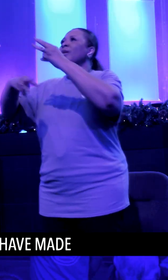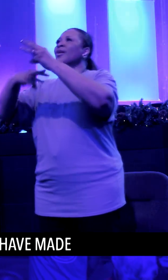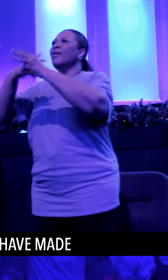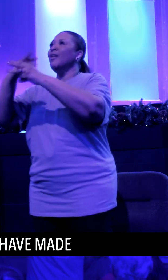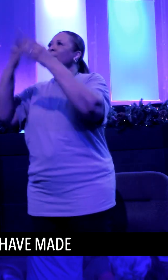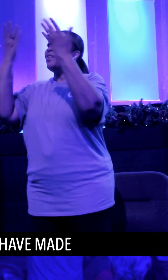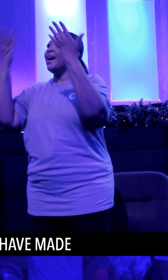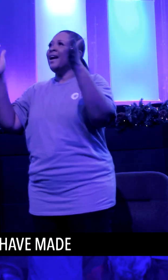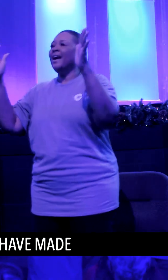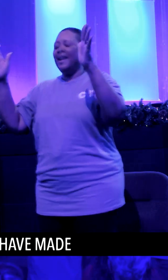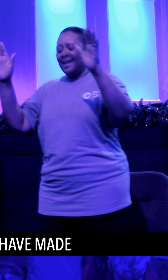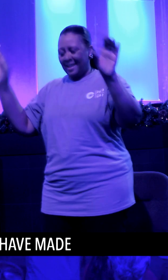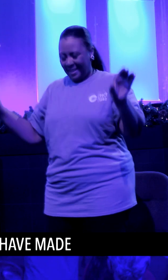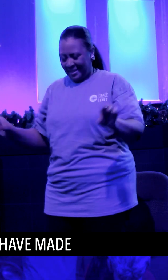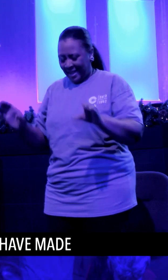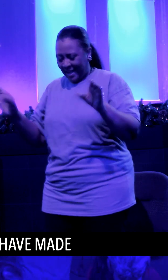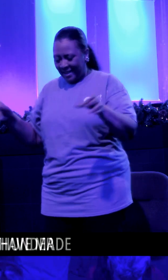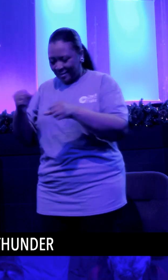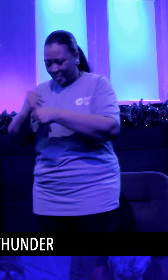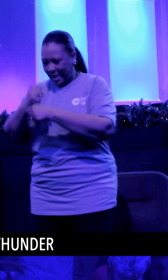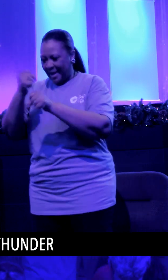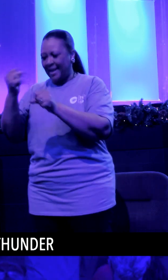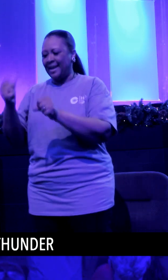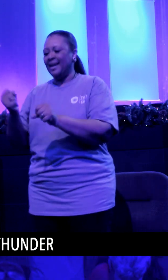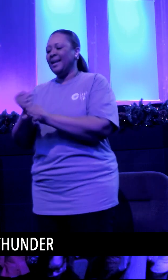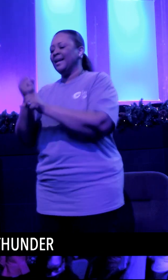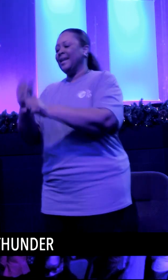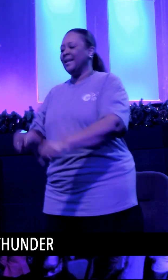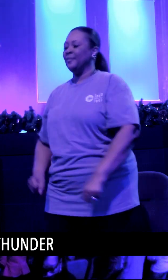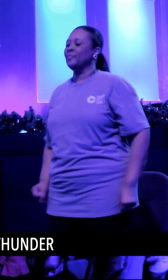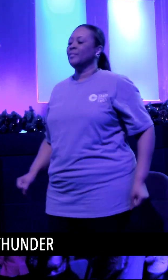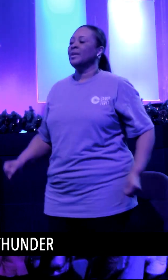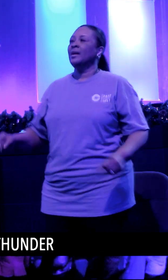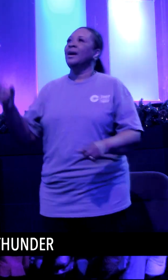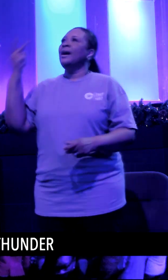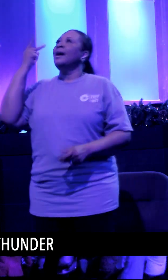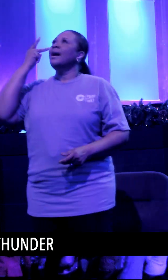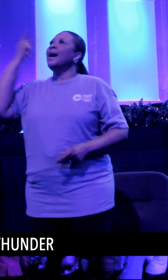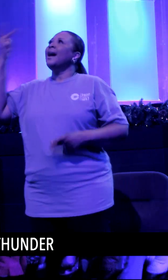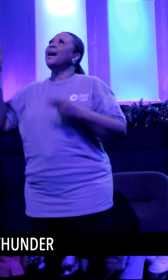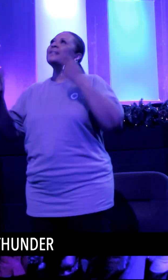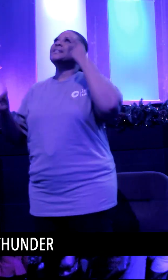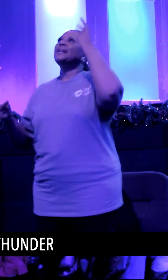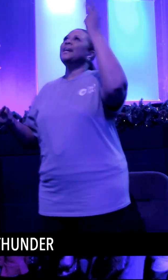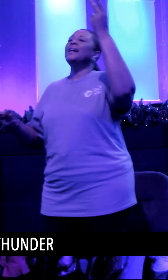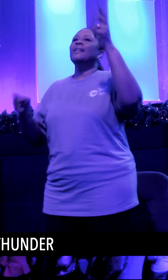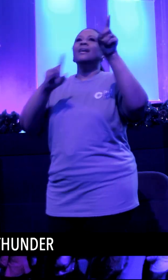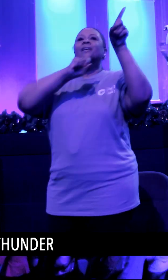Yeah.